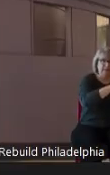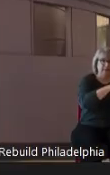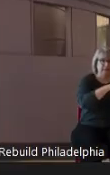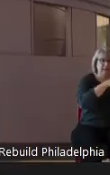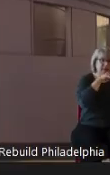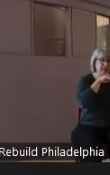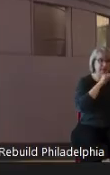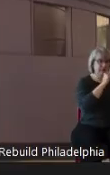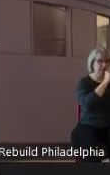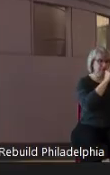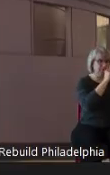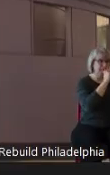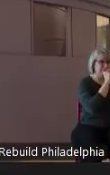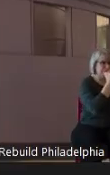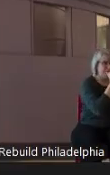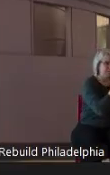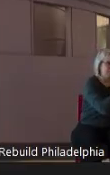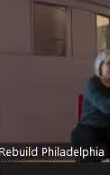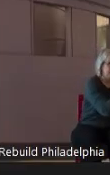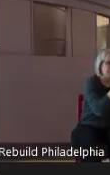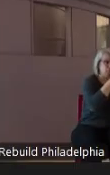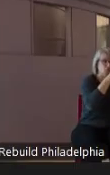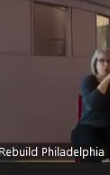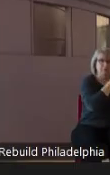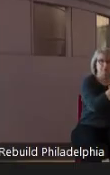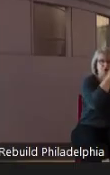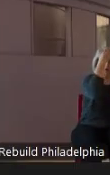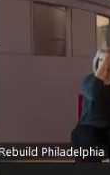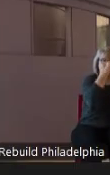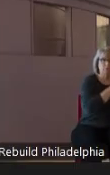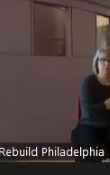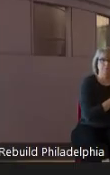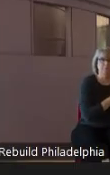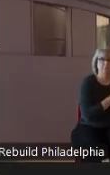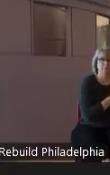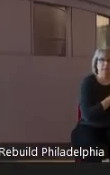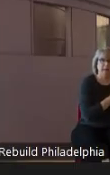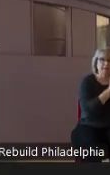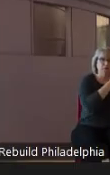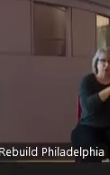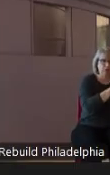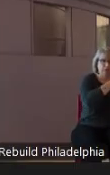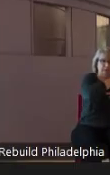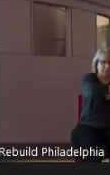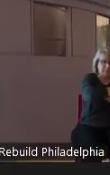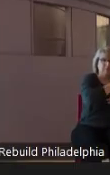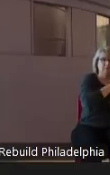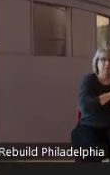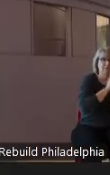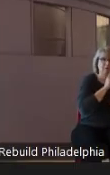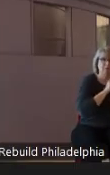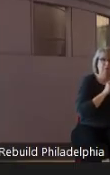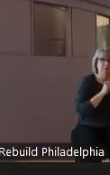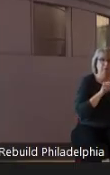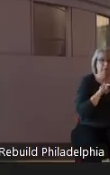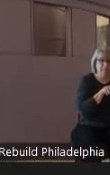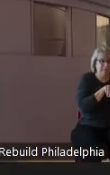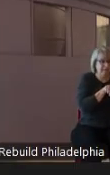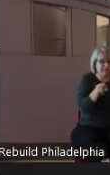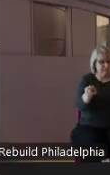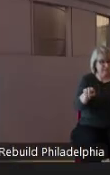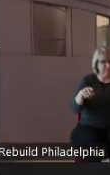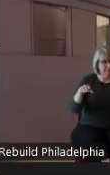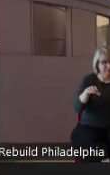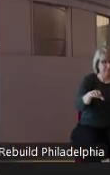an adult changing table. Also in the pool area will be direct access to the men's and women's locker